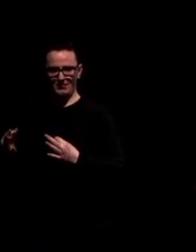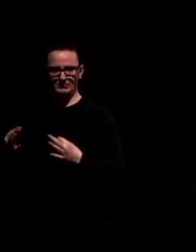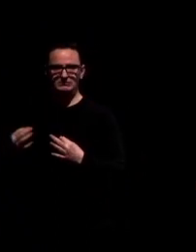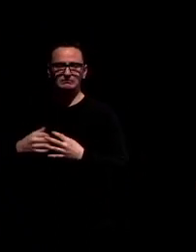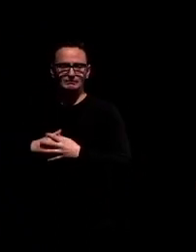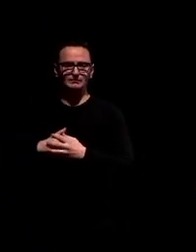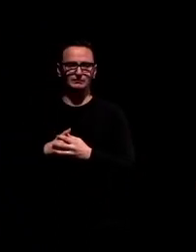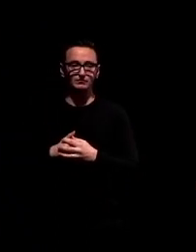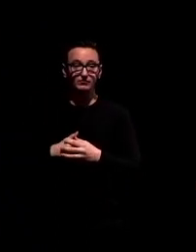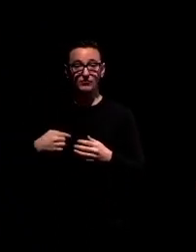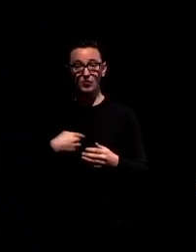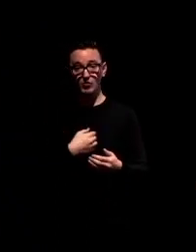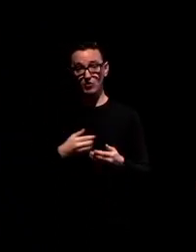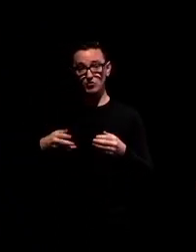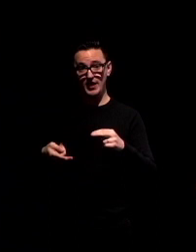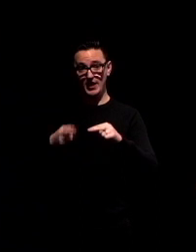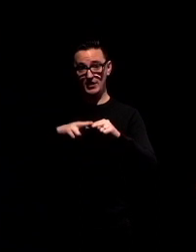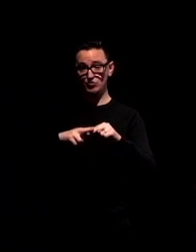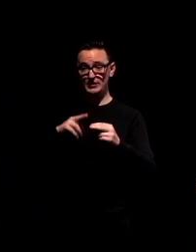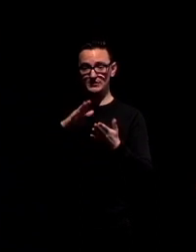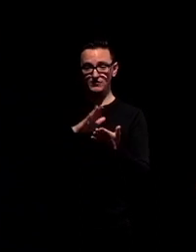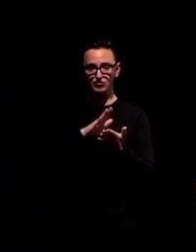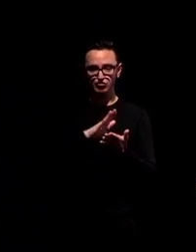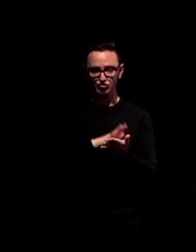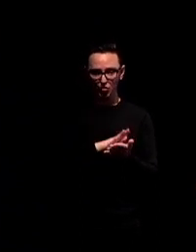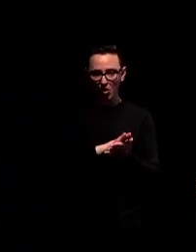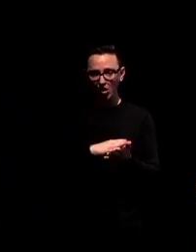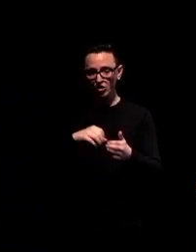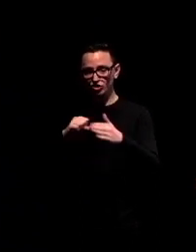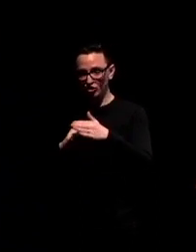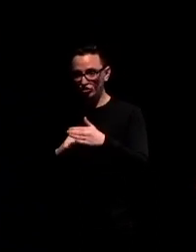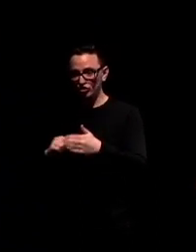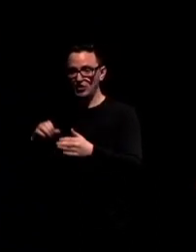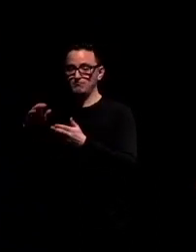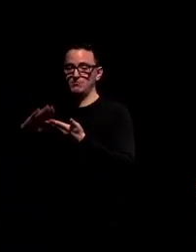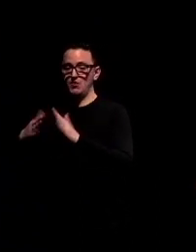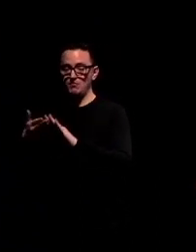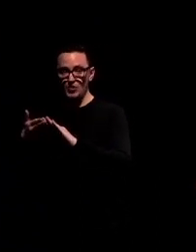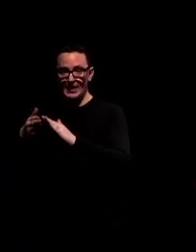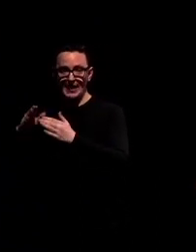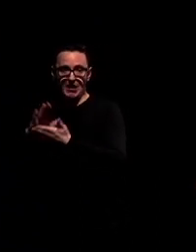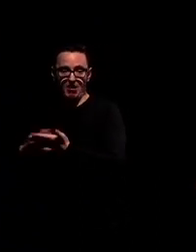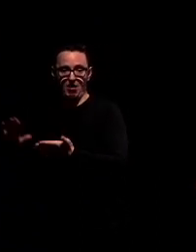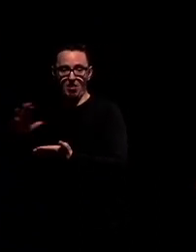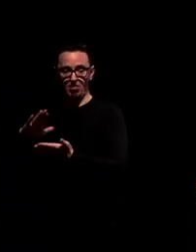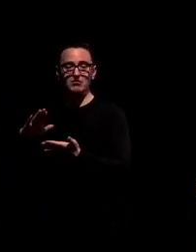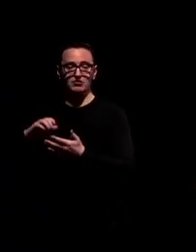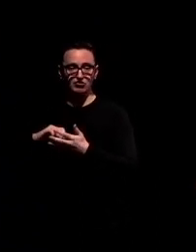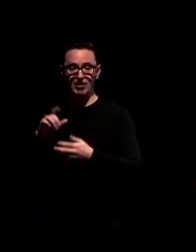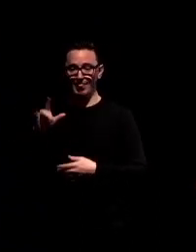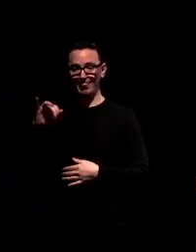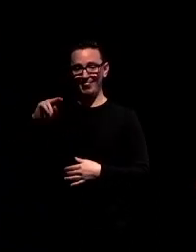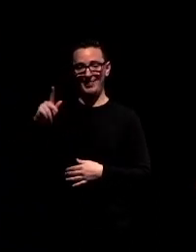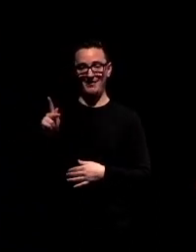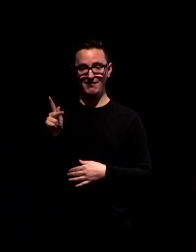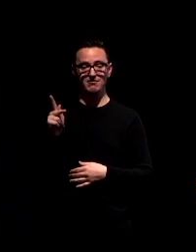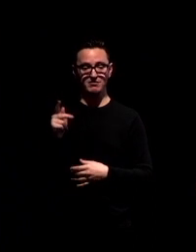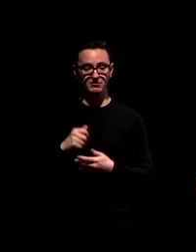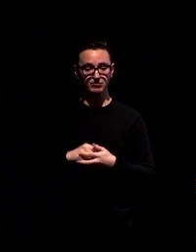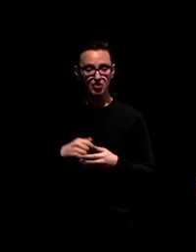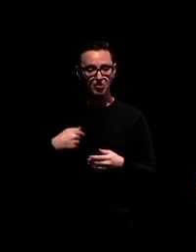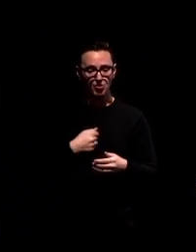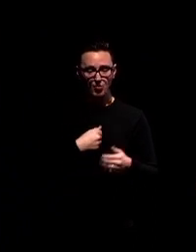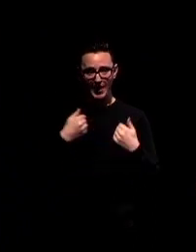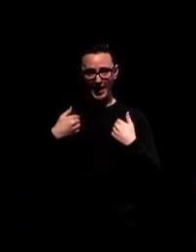school-linked, shelter-linked, and actually community college-linked. We want to establish a mental health substance use disorder education center, which they have